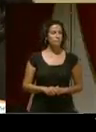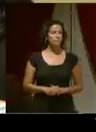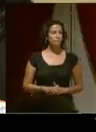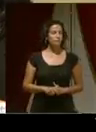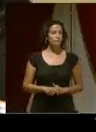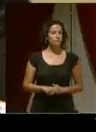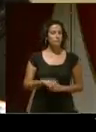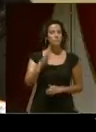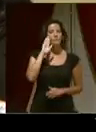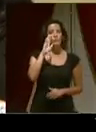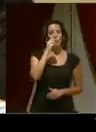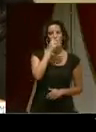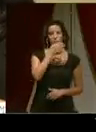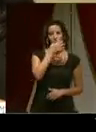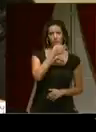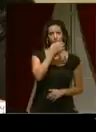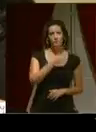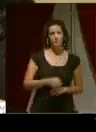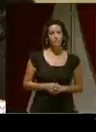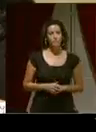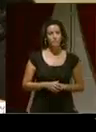Good afternoon.